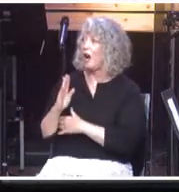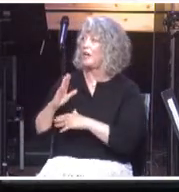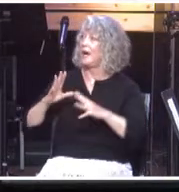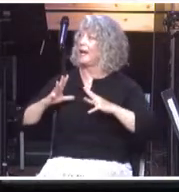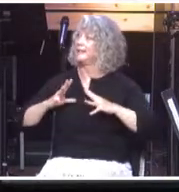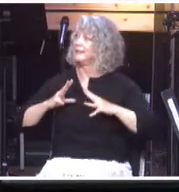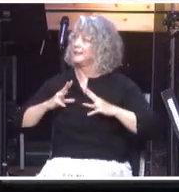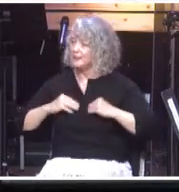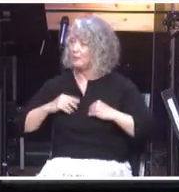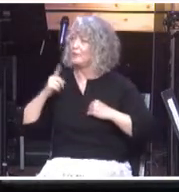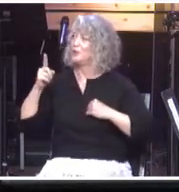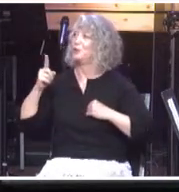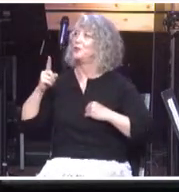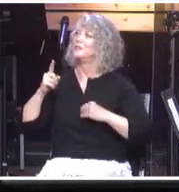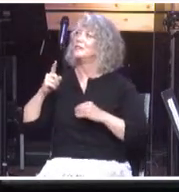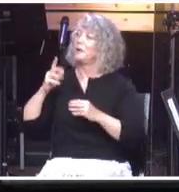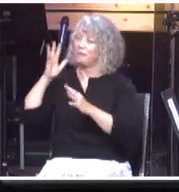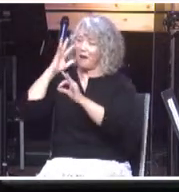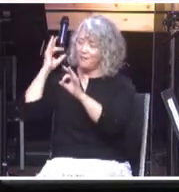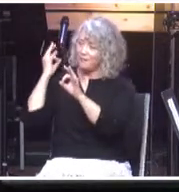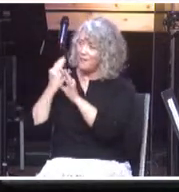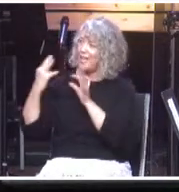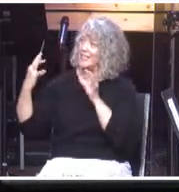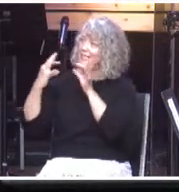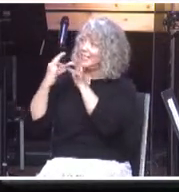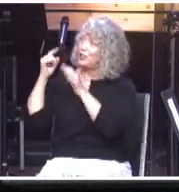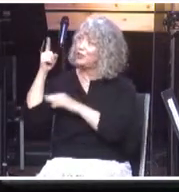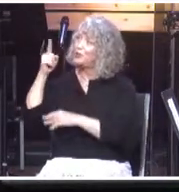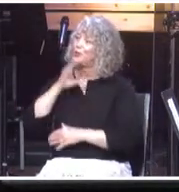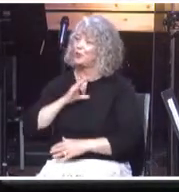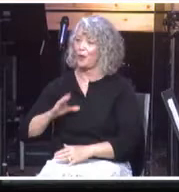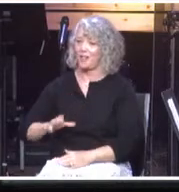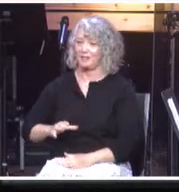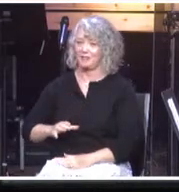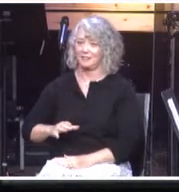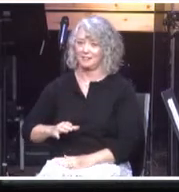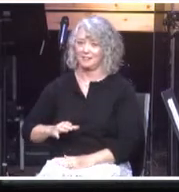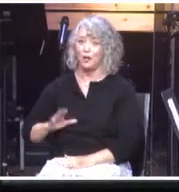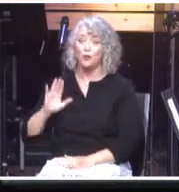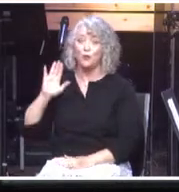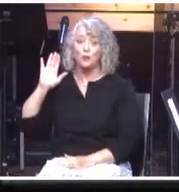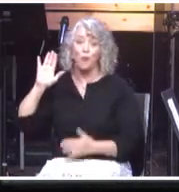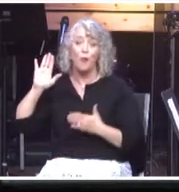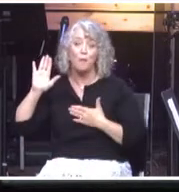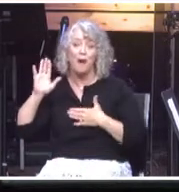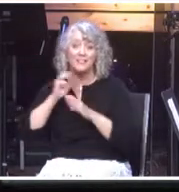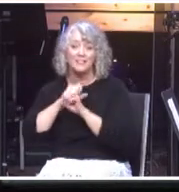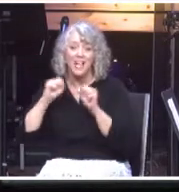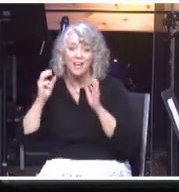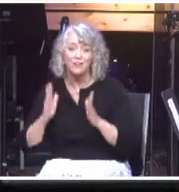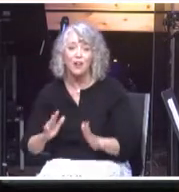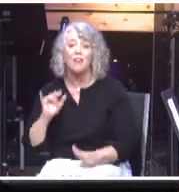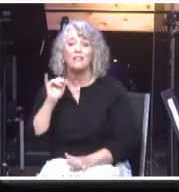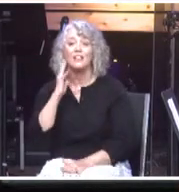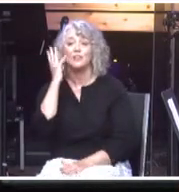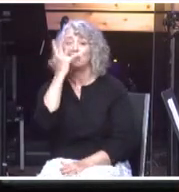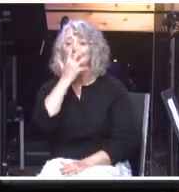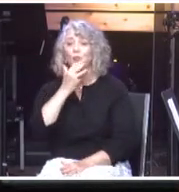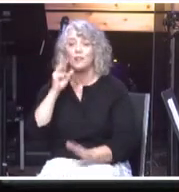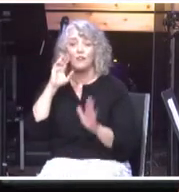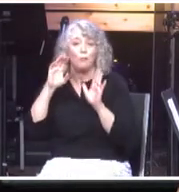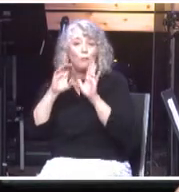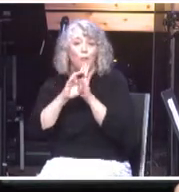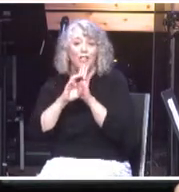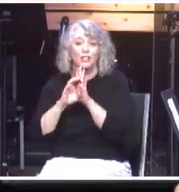through placing your trust, your faith in Christ as Savior, what a beautiful image this is for you.